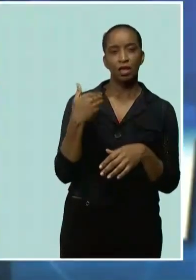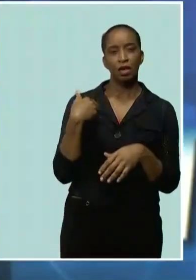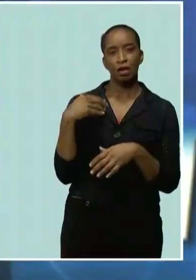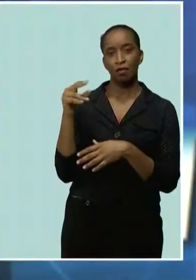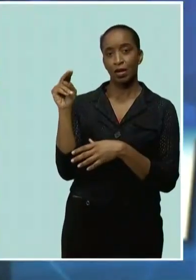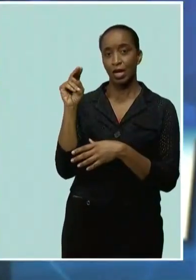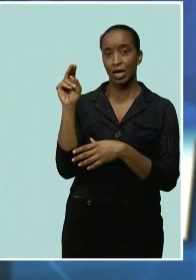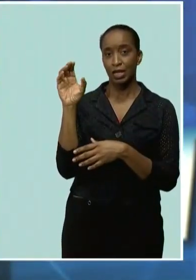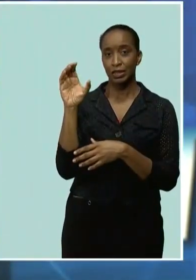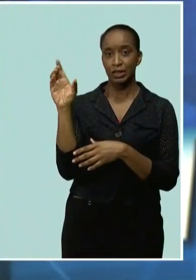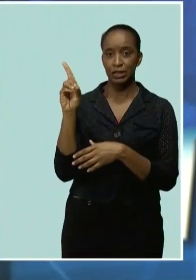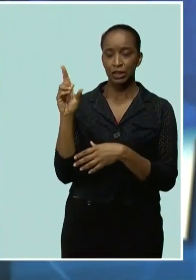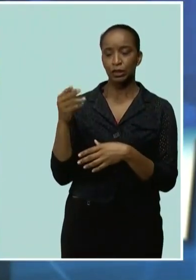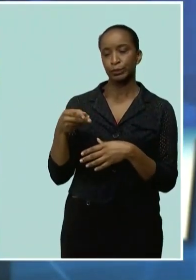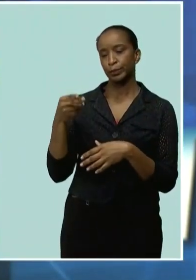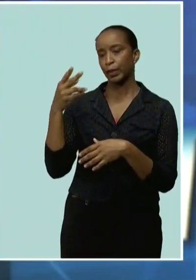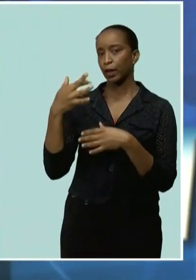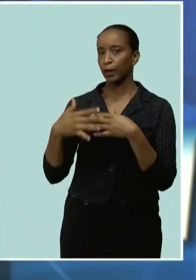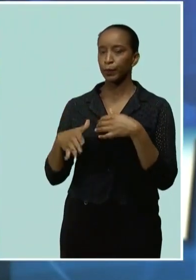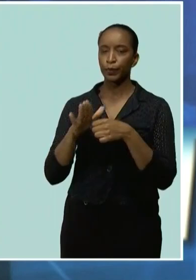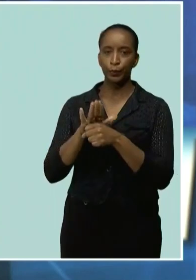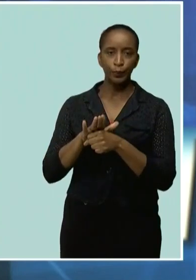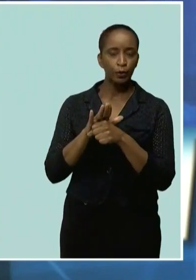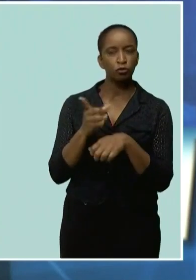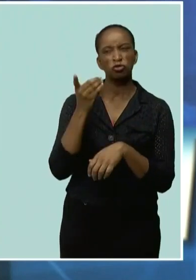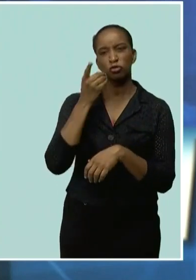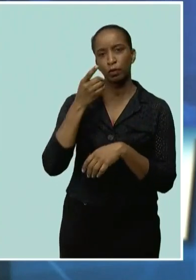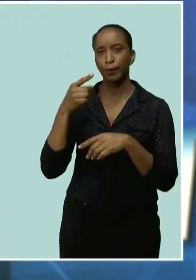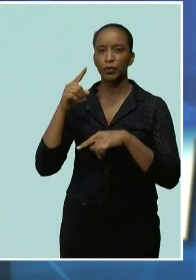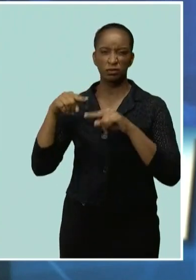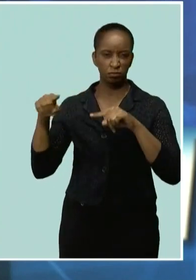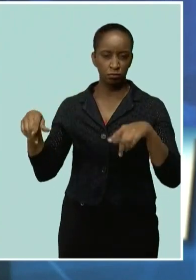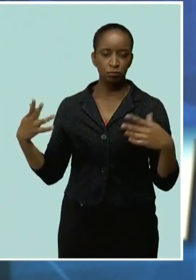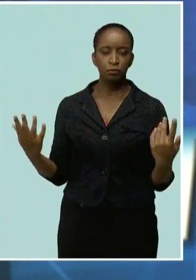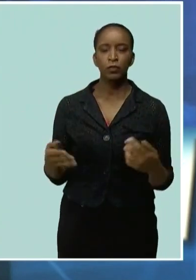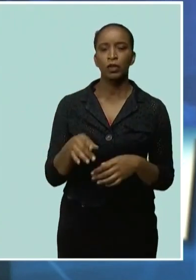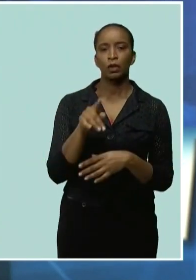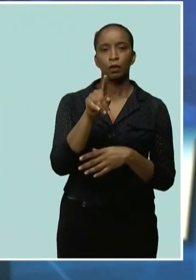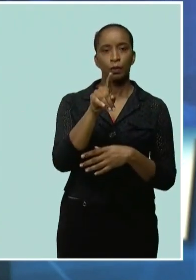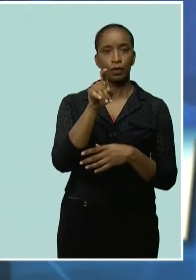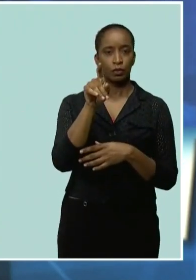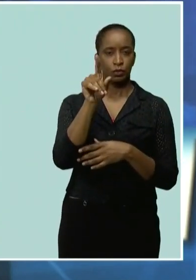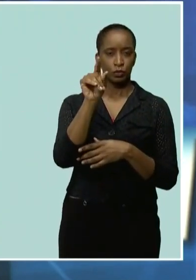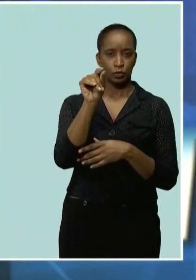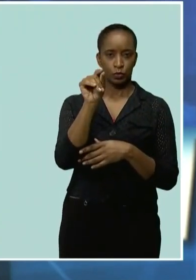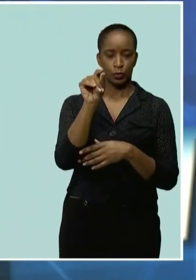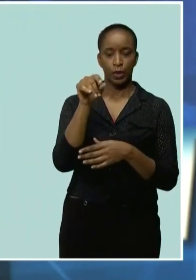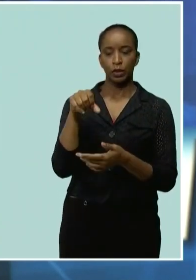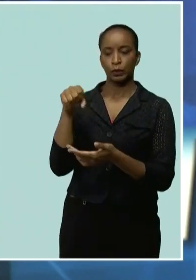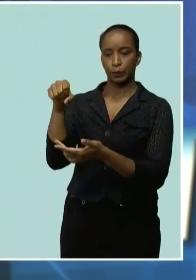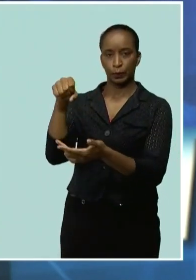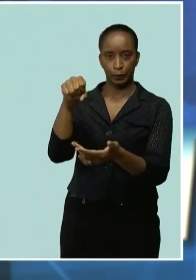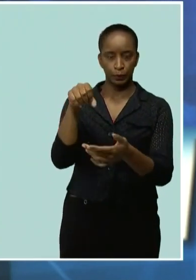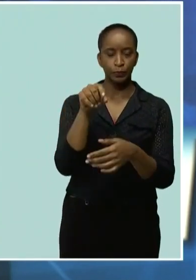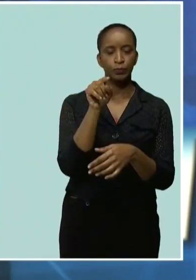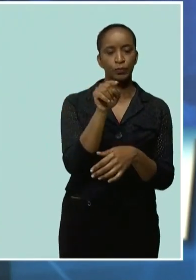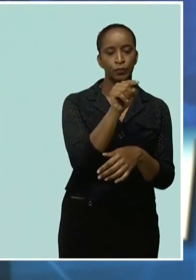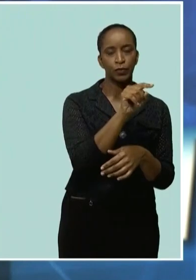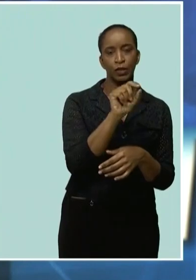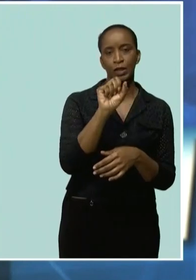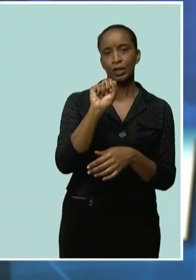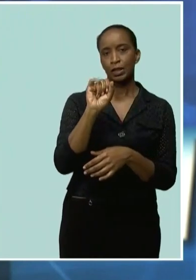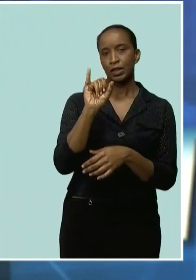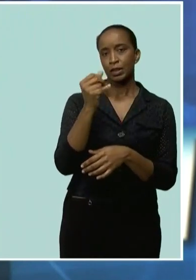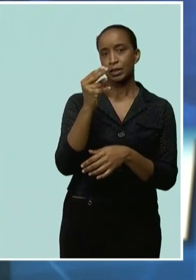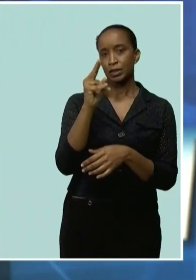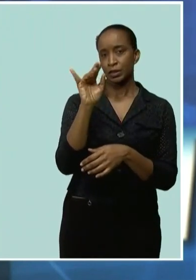diseases. 120 packed healthy hampers were donated with the assistance of its sponsors Signia Globe, Supreme